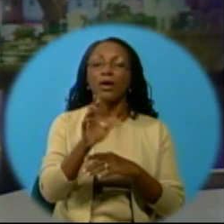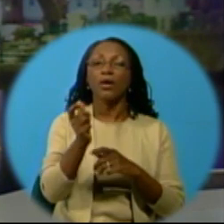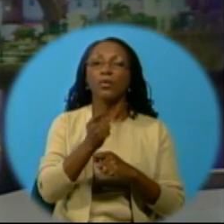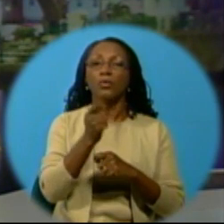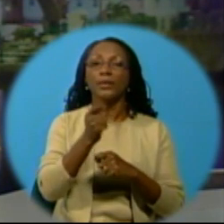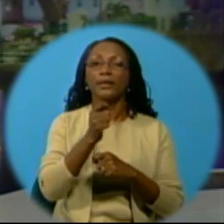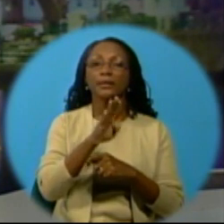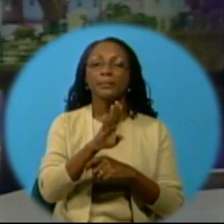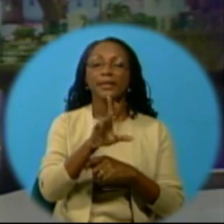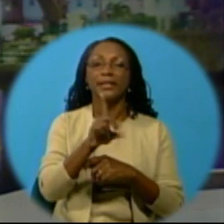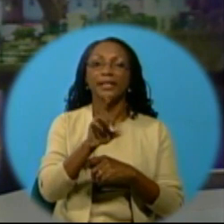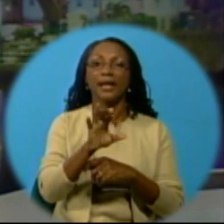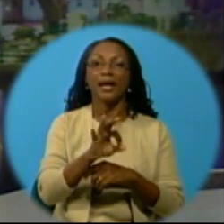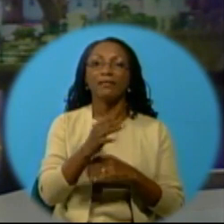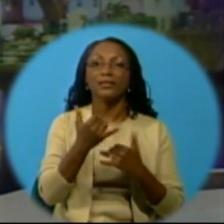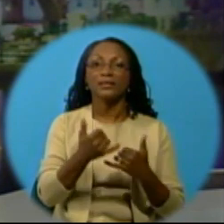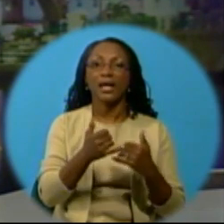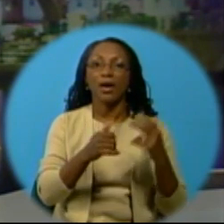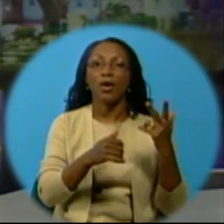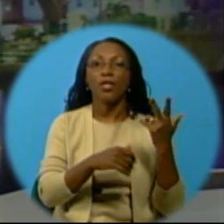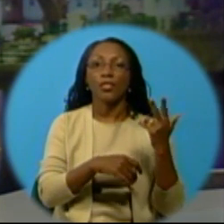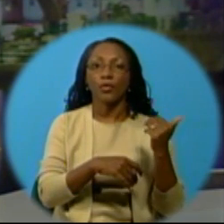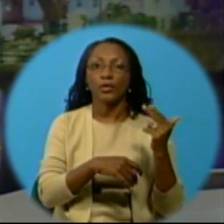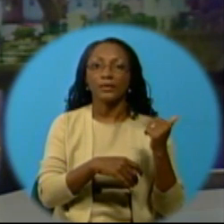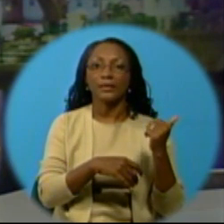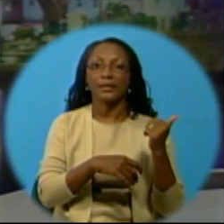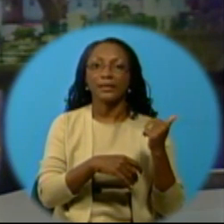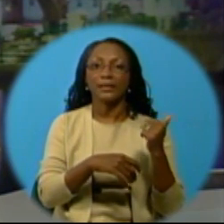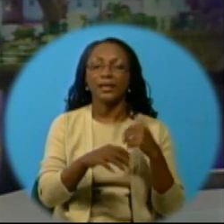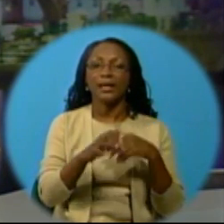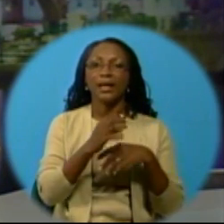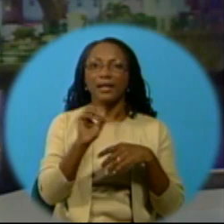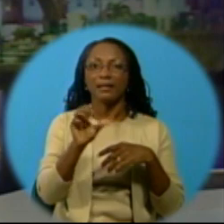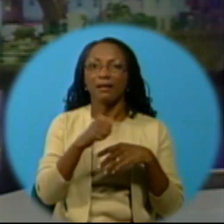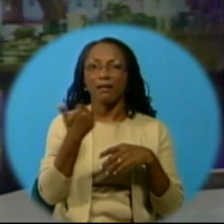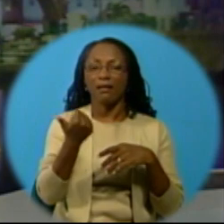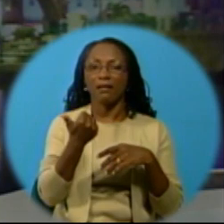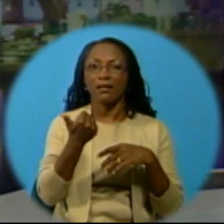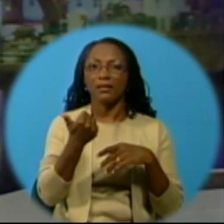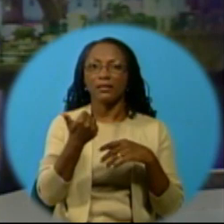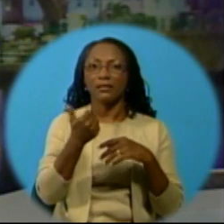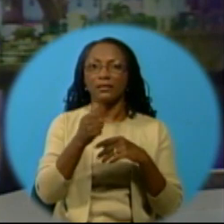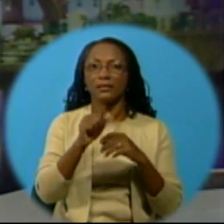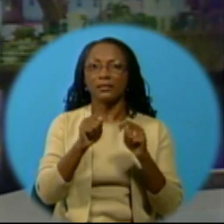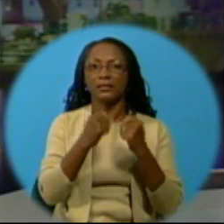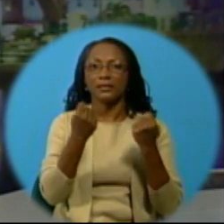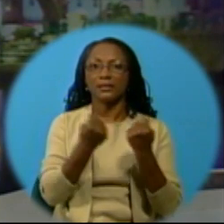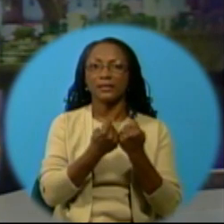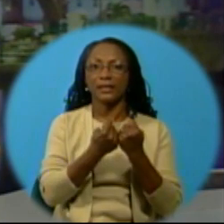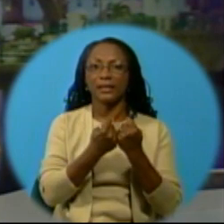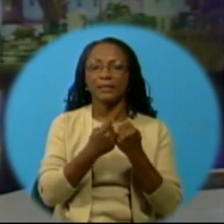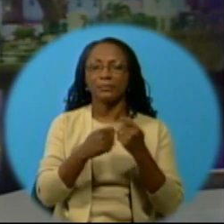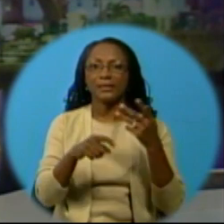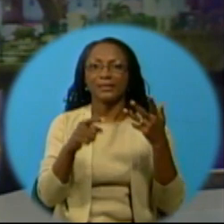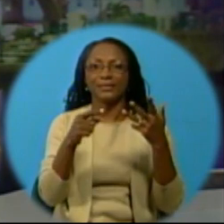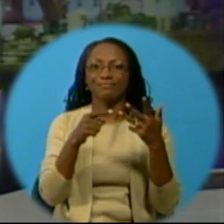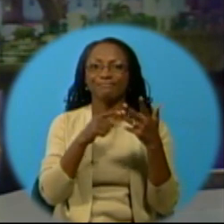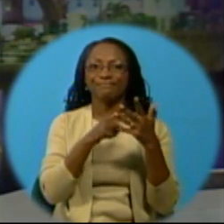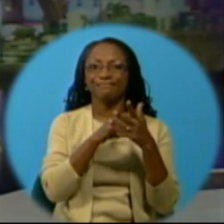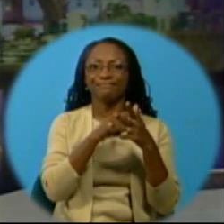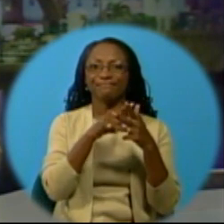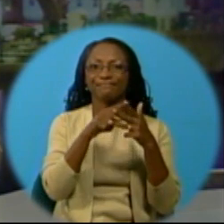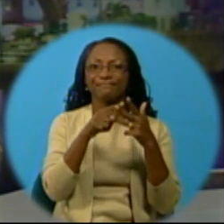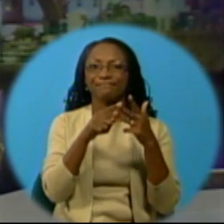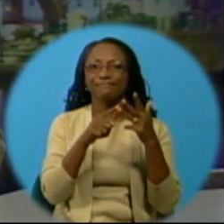on 13 points. That's 4 points clear of their closest rivals, while Pinelands are 4 points clear of the relegation